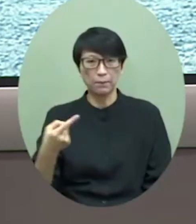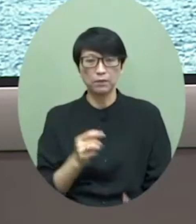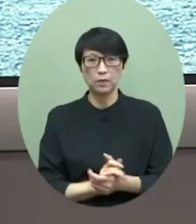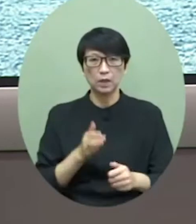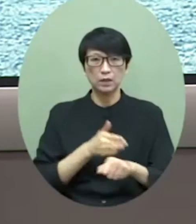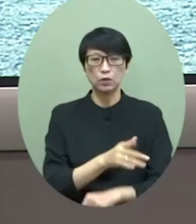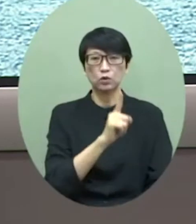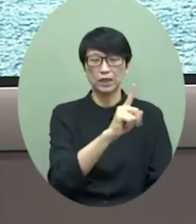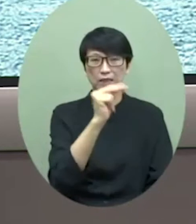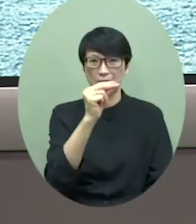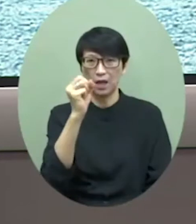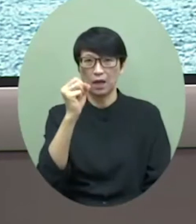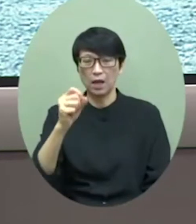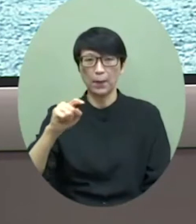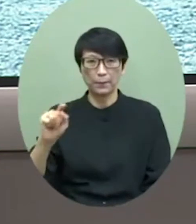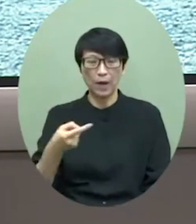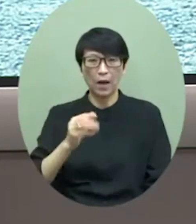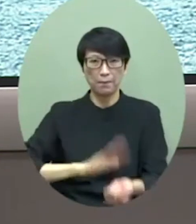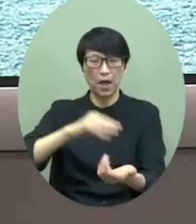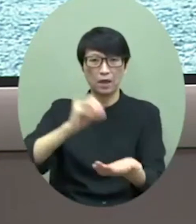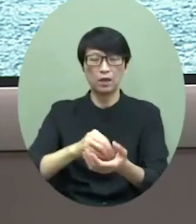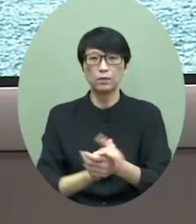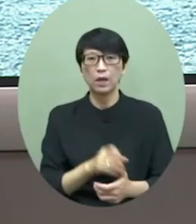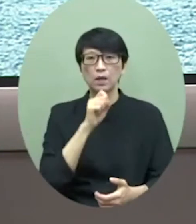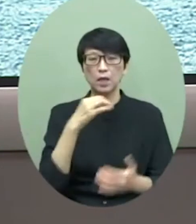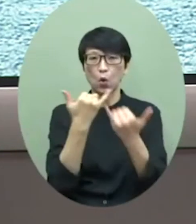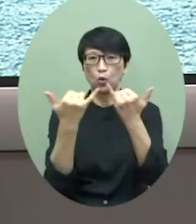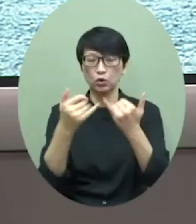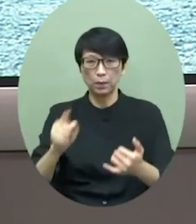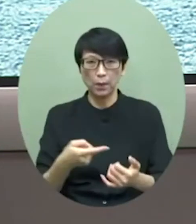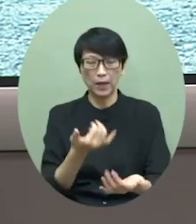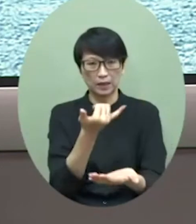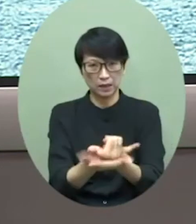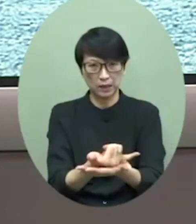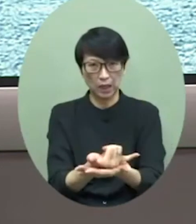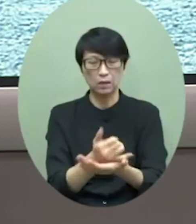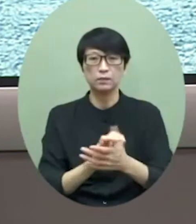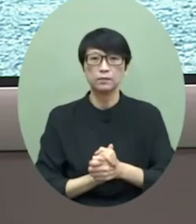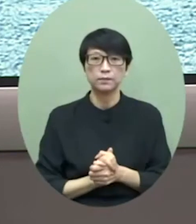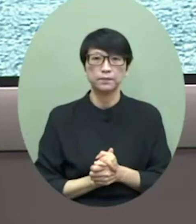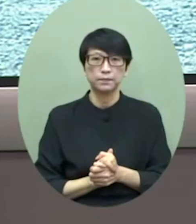million cases. And I think by today, it's got surged beyond